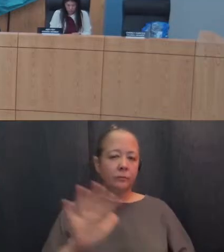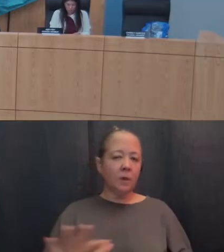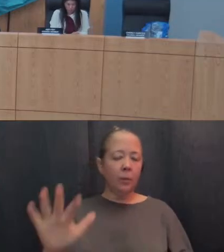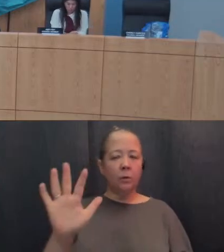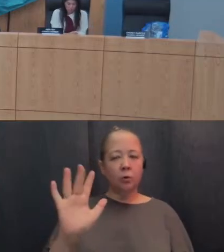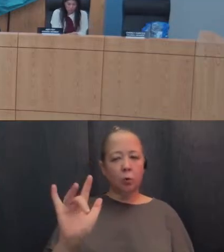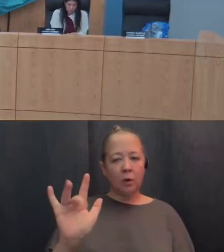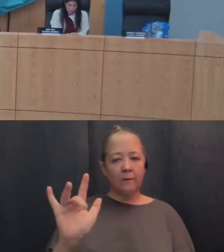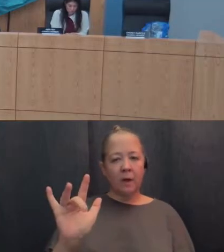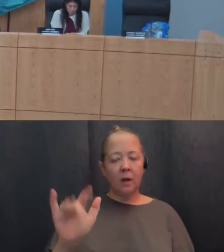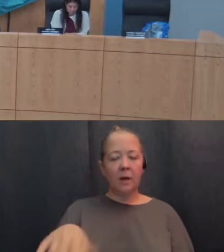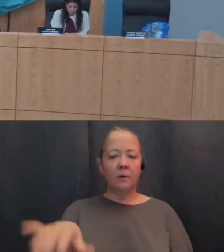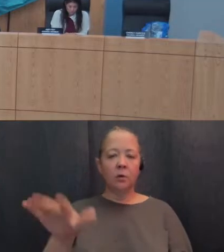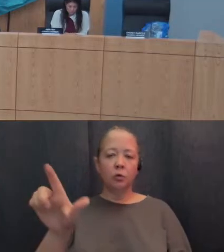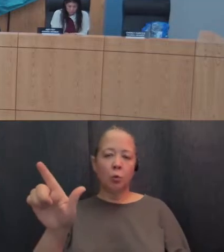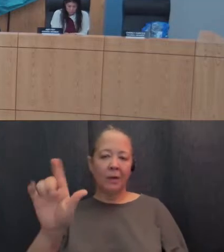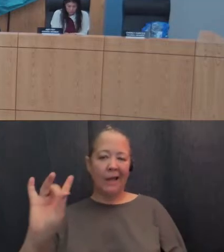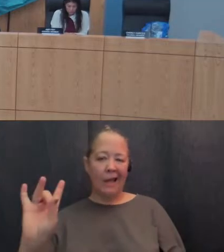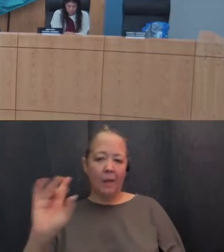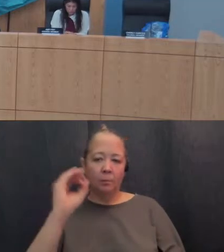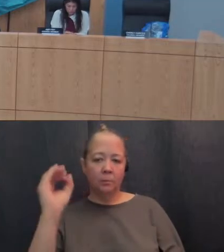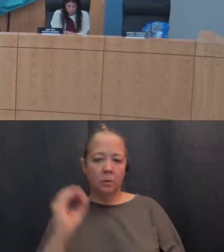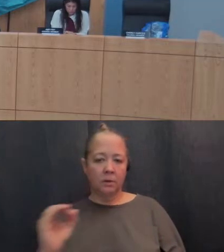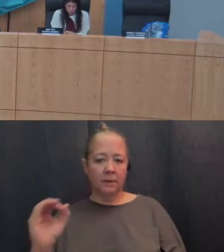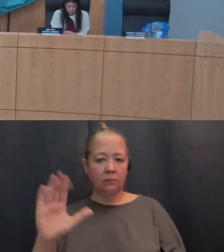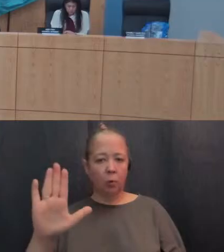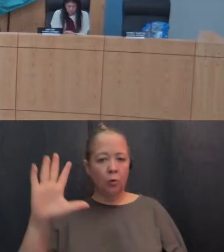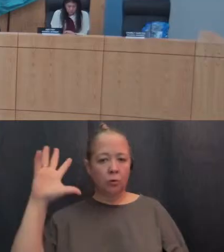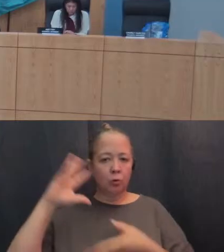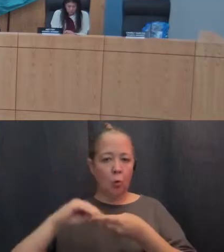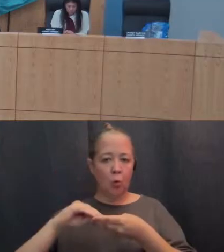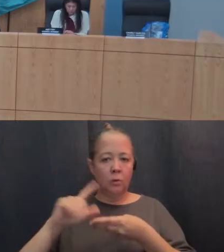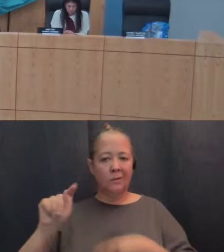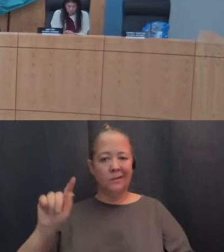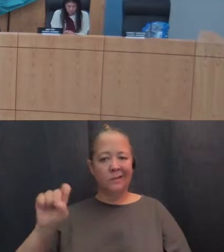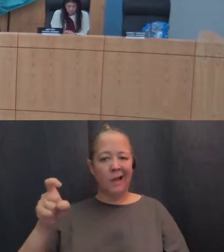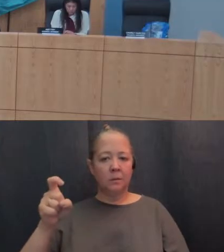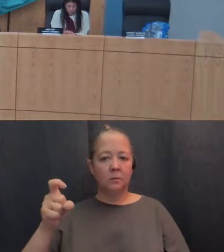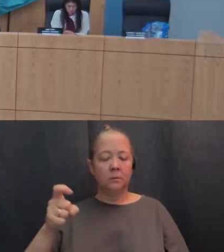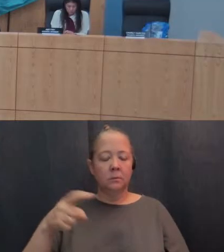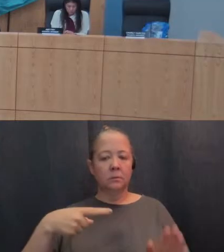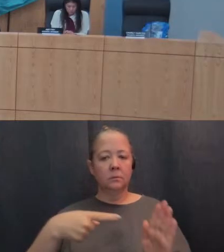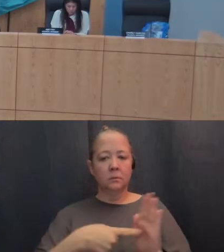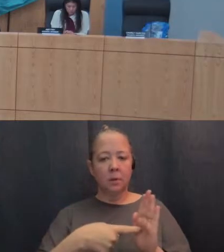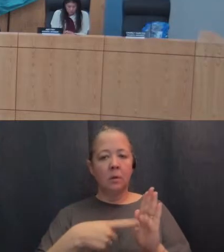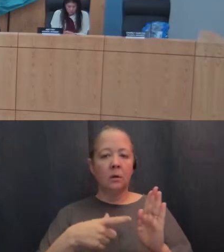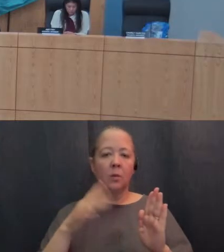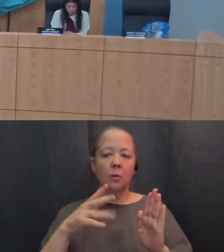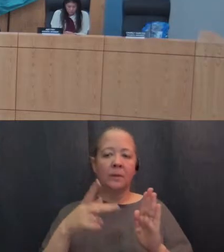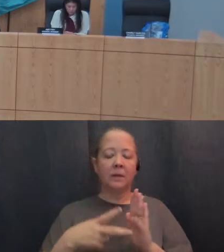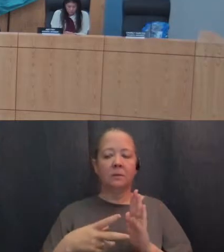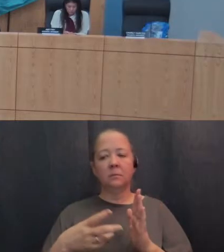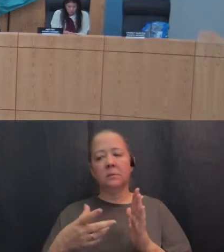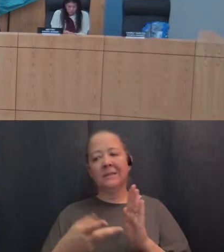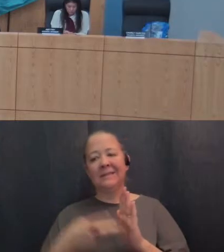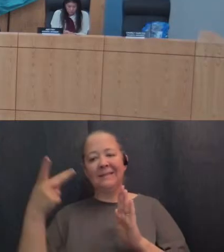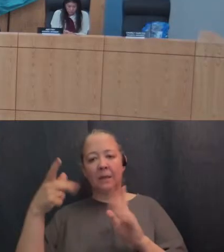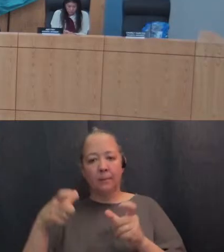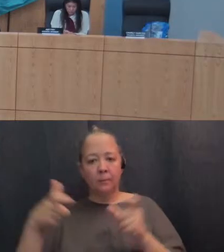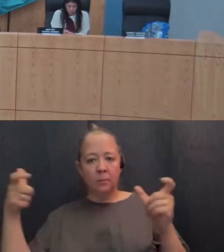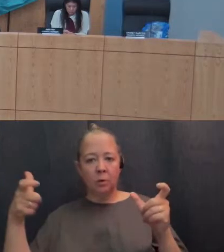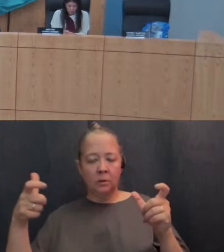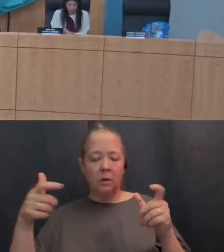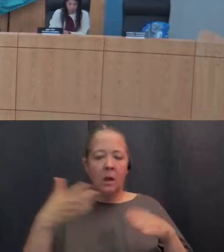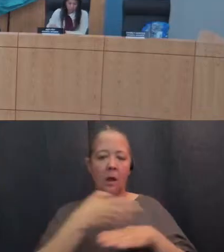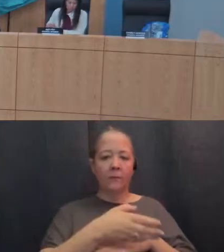of your total tax bill, and it's generally going to be the second largest part after Prince George's County. Prince George's County is 96